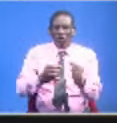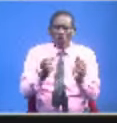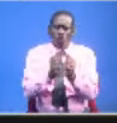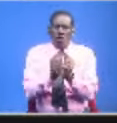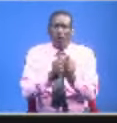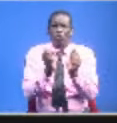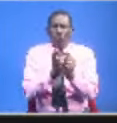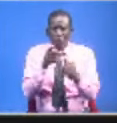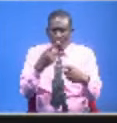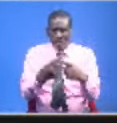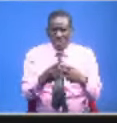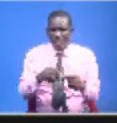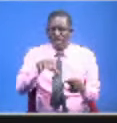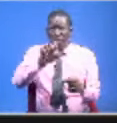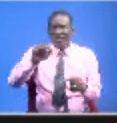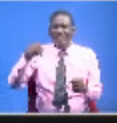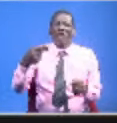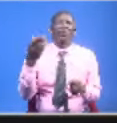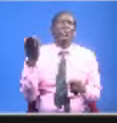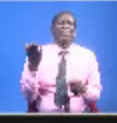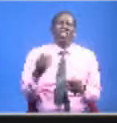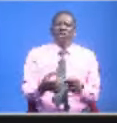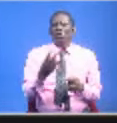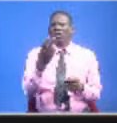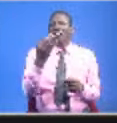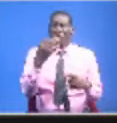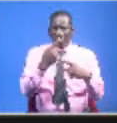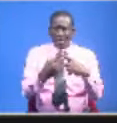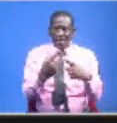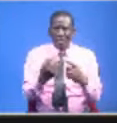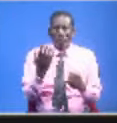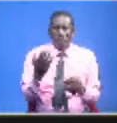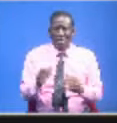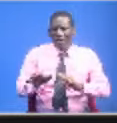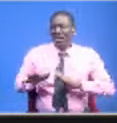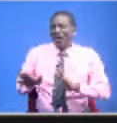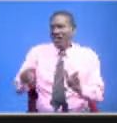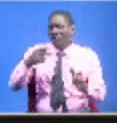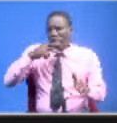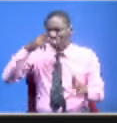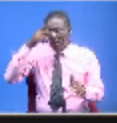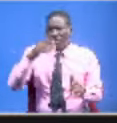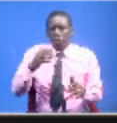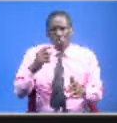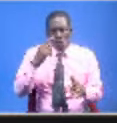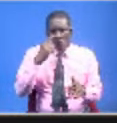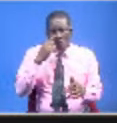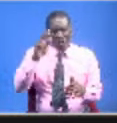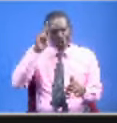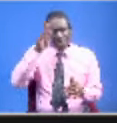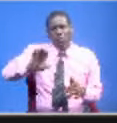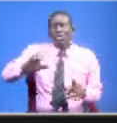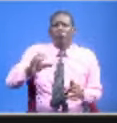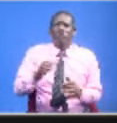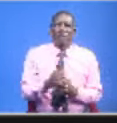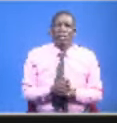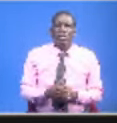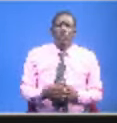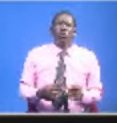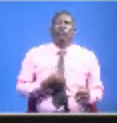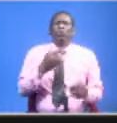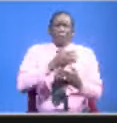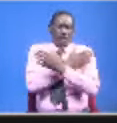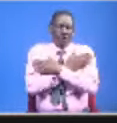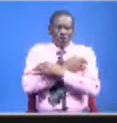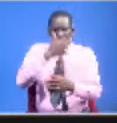year, Seth Nyakio, who is 23 years old, left her parents' home in Kamaki's estate, Kiambu County, to visit a friend in